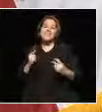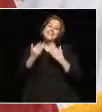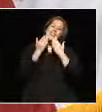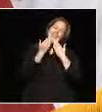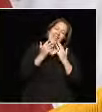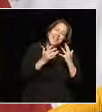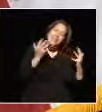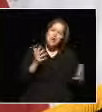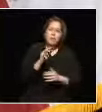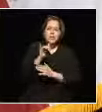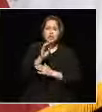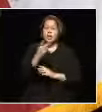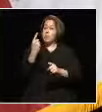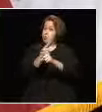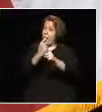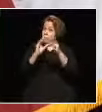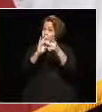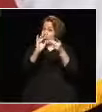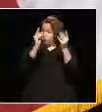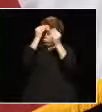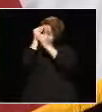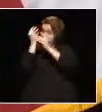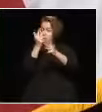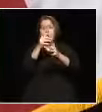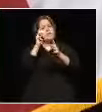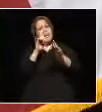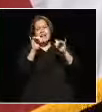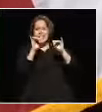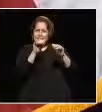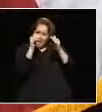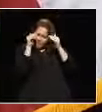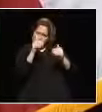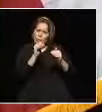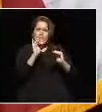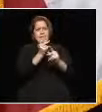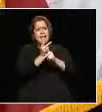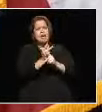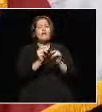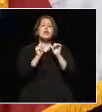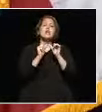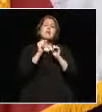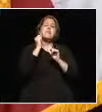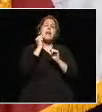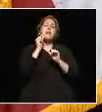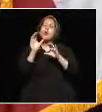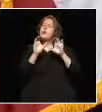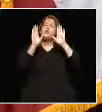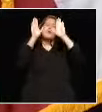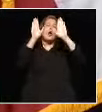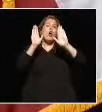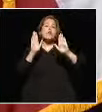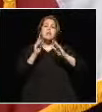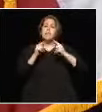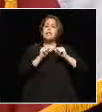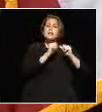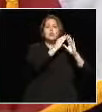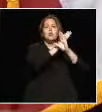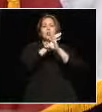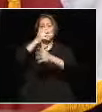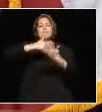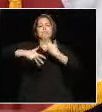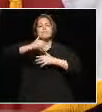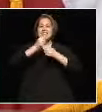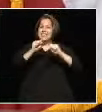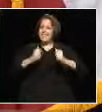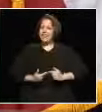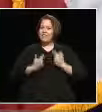much, Jacob. That's the right message. We've got to remain vigilant. Keep it up, San Antonio. You're doing a great job. Let's protect each other and save